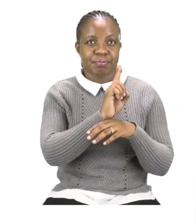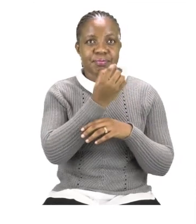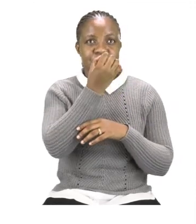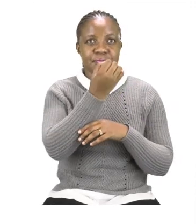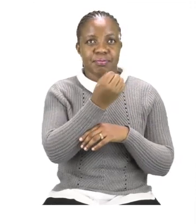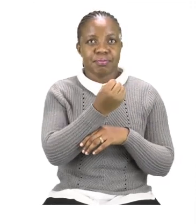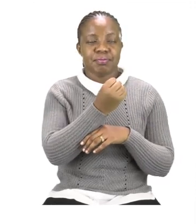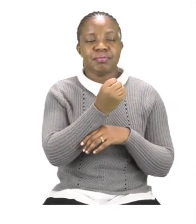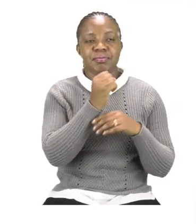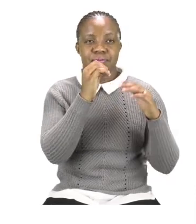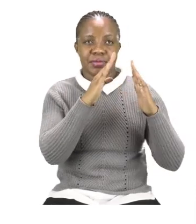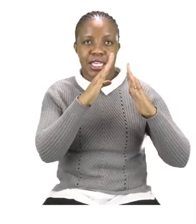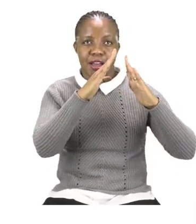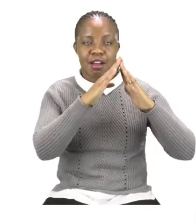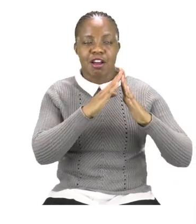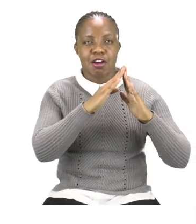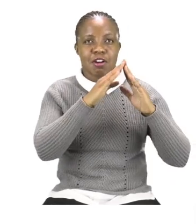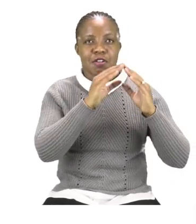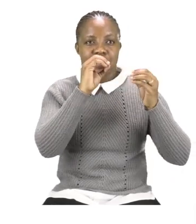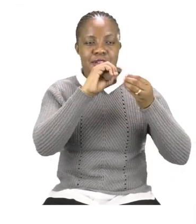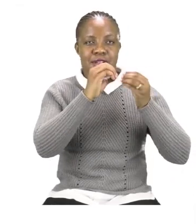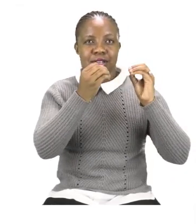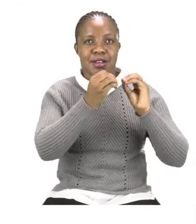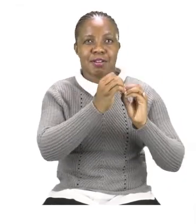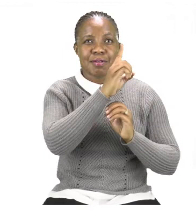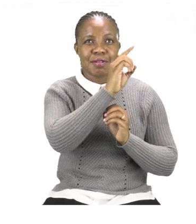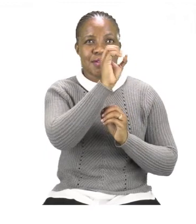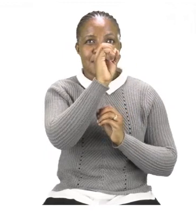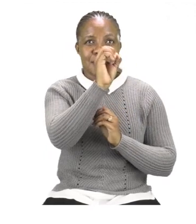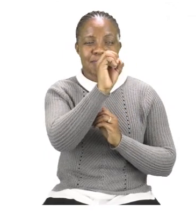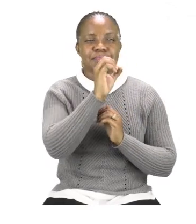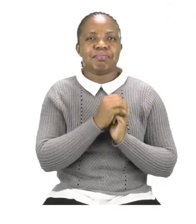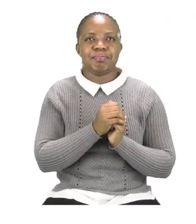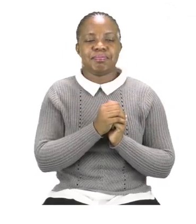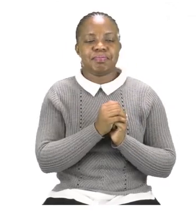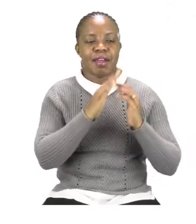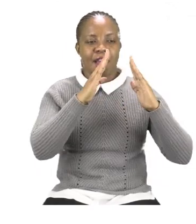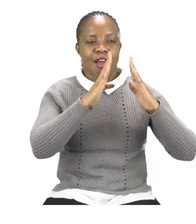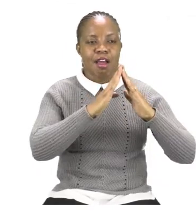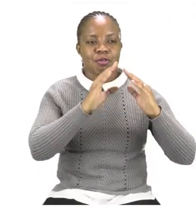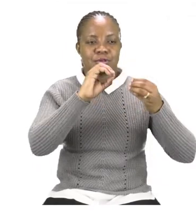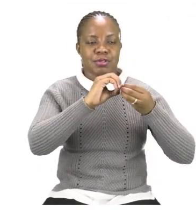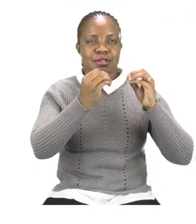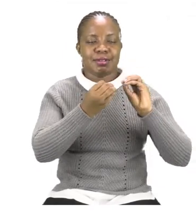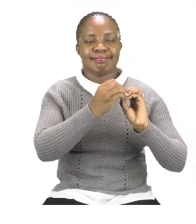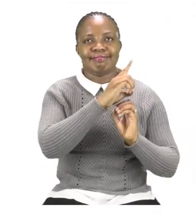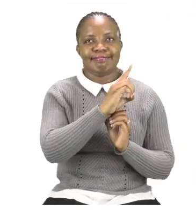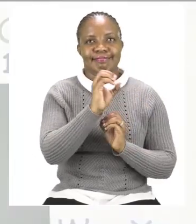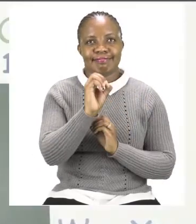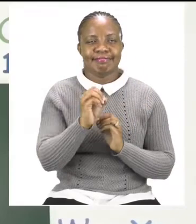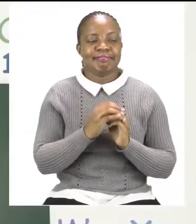you how we're going to build the bricks for house number 10. Let's take a look at the